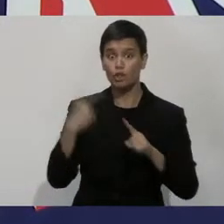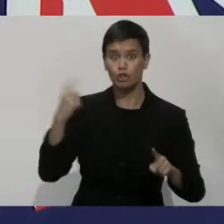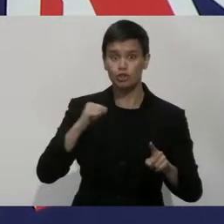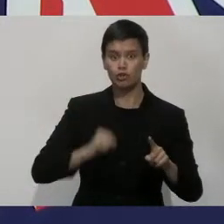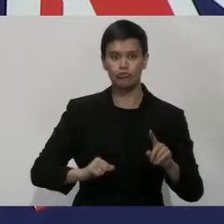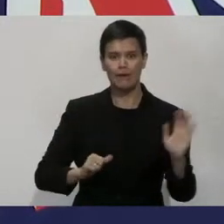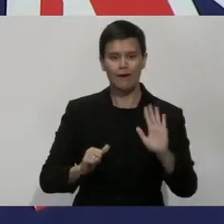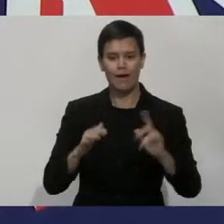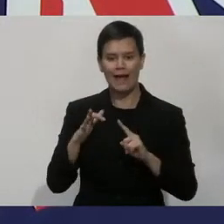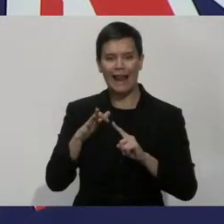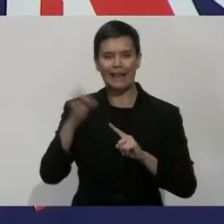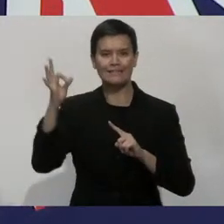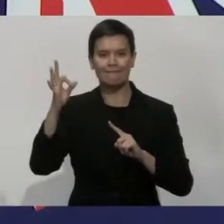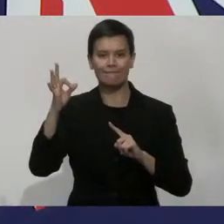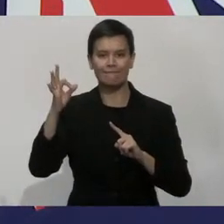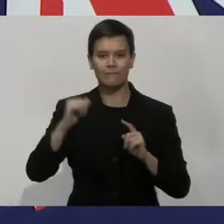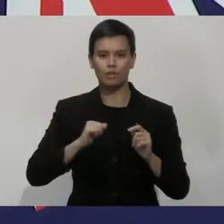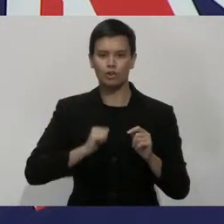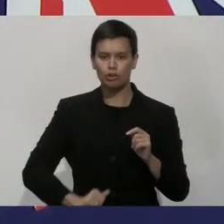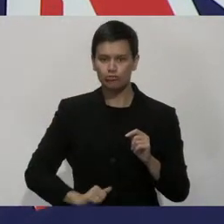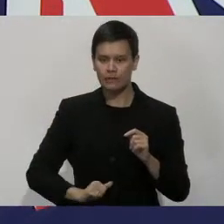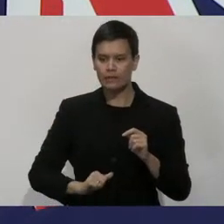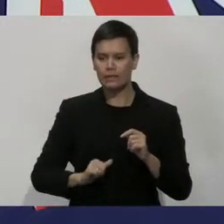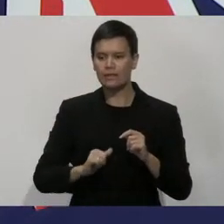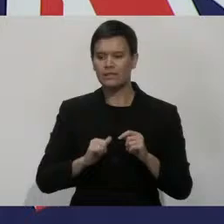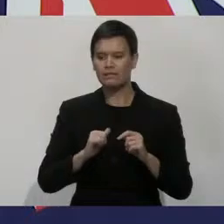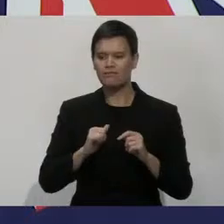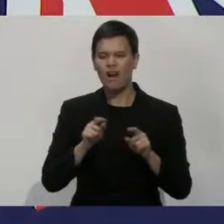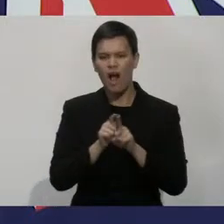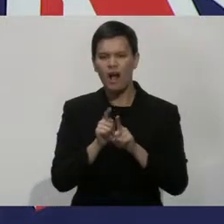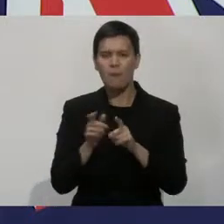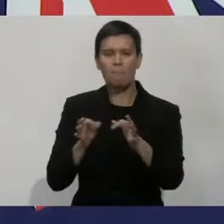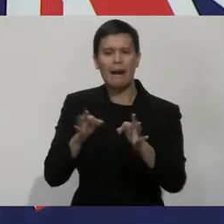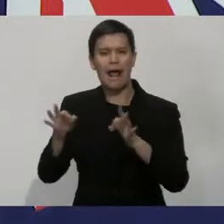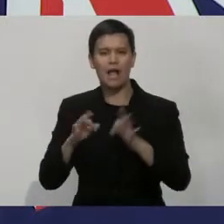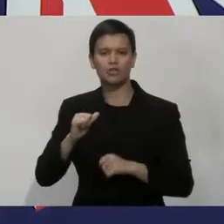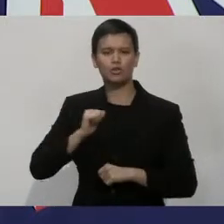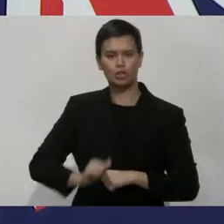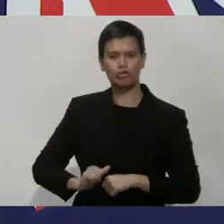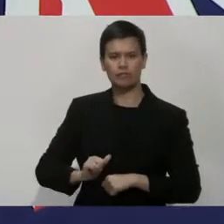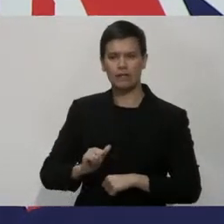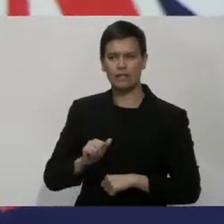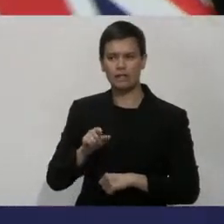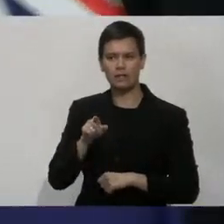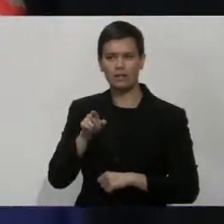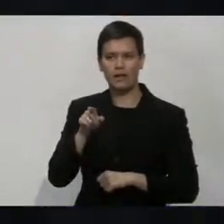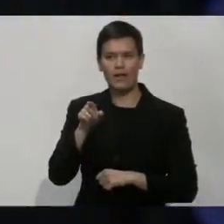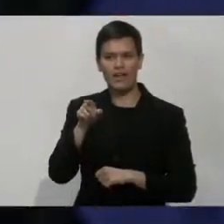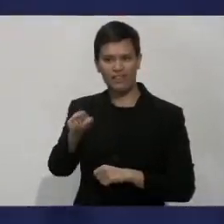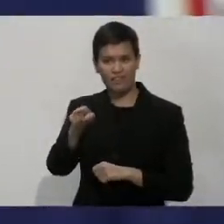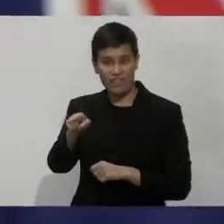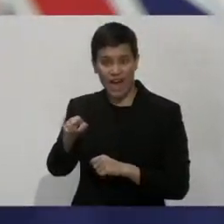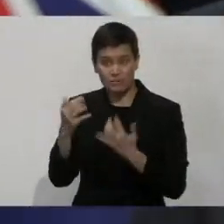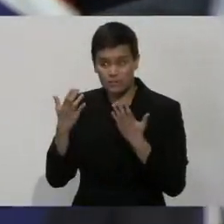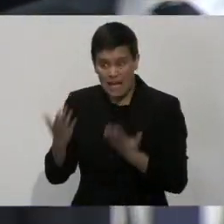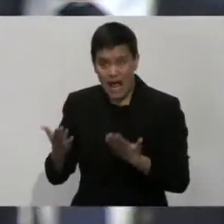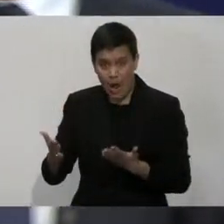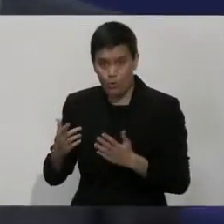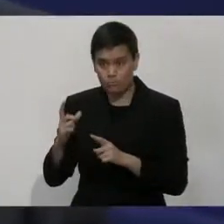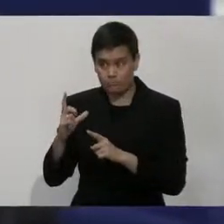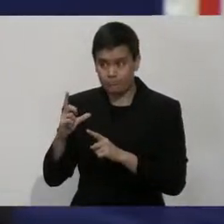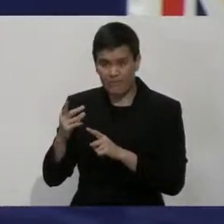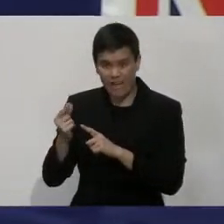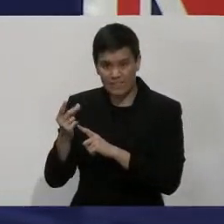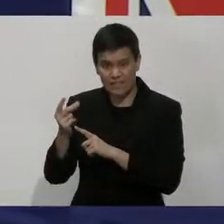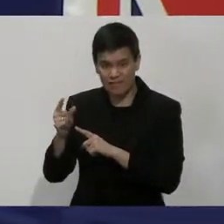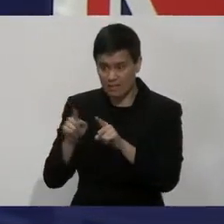throughput was ramping up, and they were making good progress there. But I don't know whether the Director General wants to add. Just to add to that, Minister, yes, all the DHBs